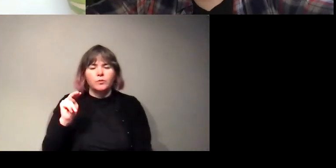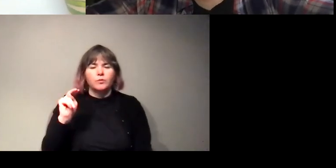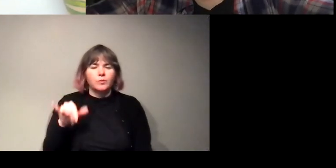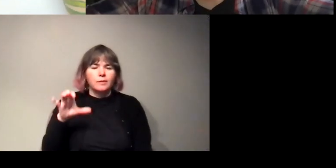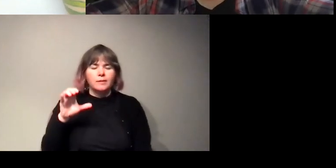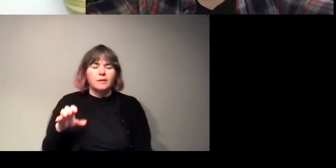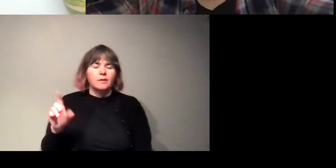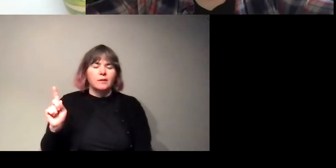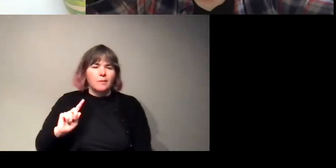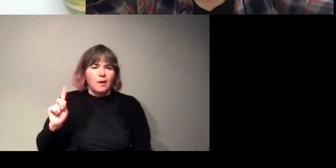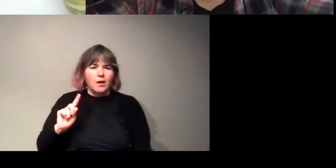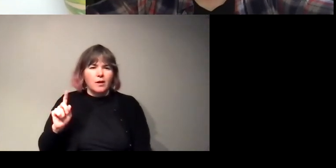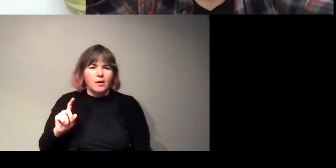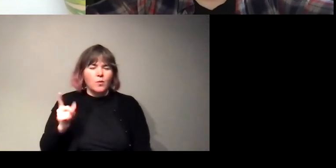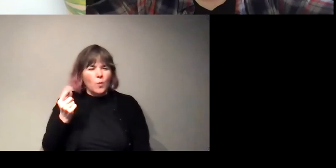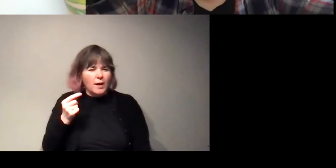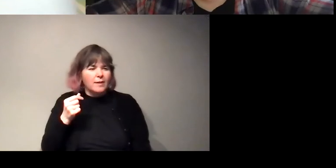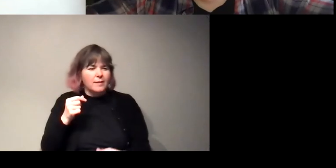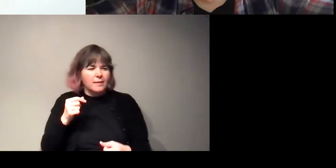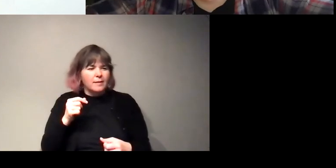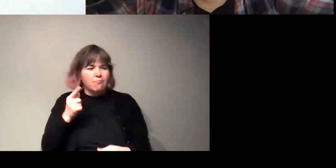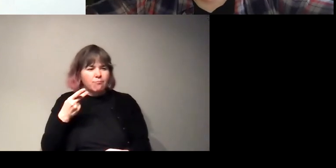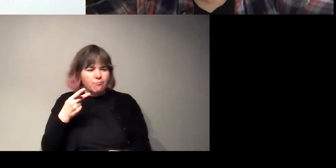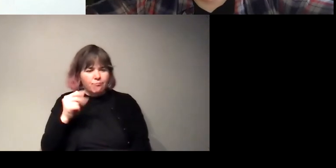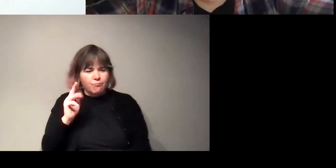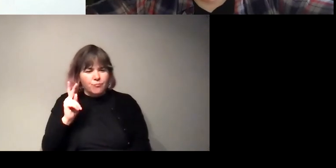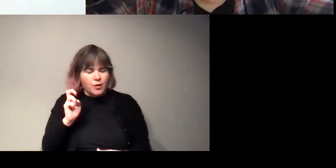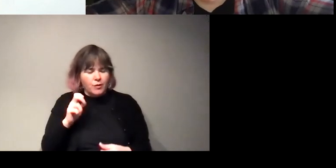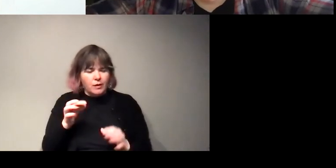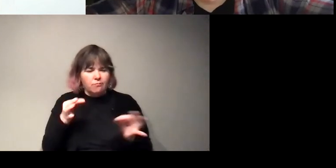So what exactly makes a prairie a prairie?